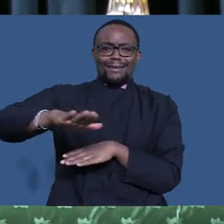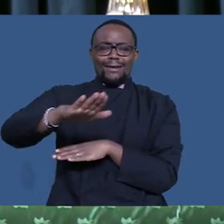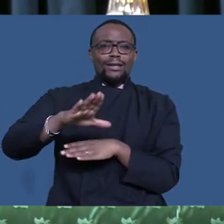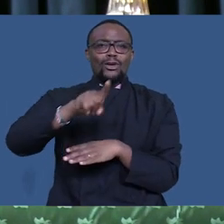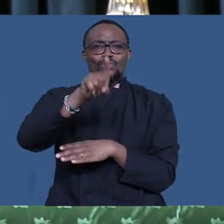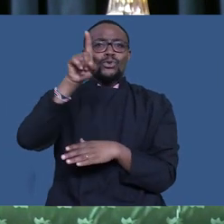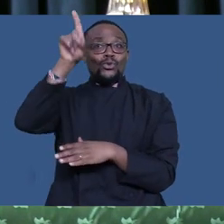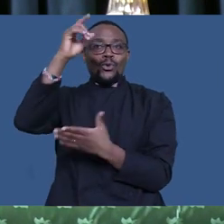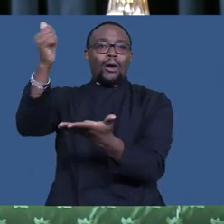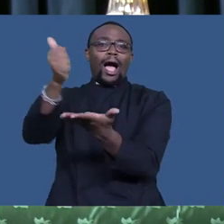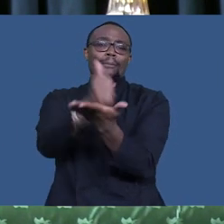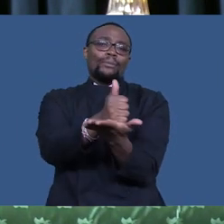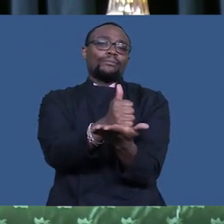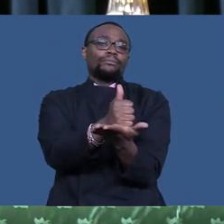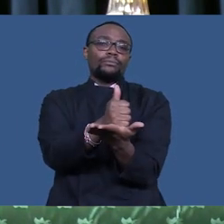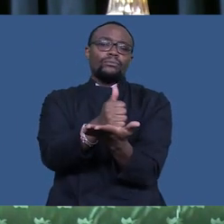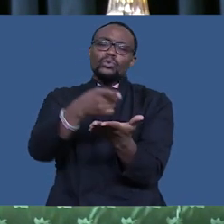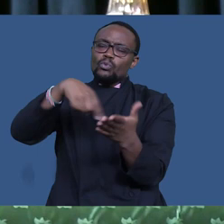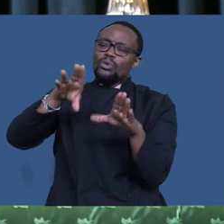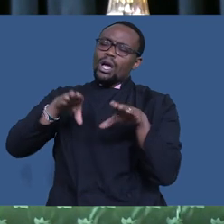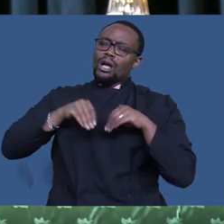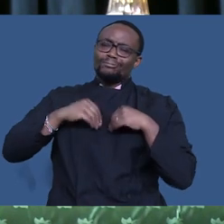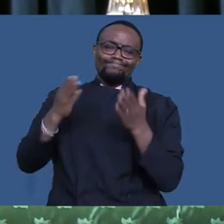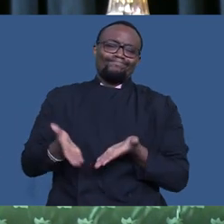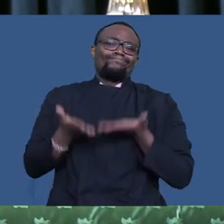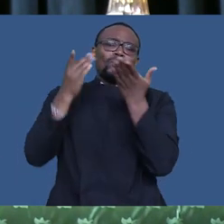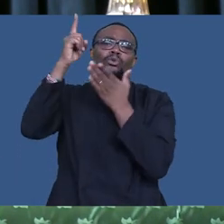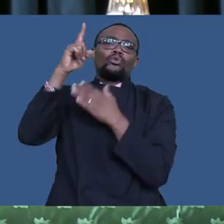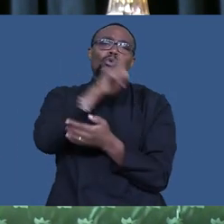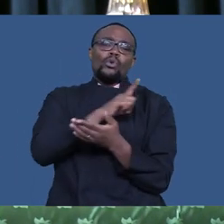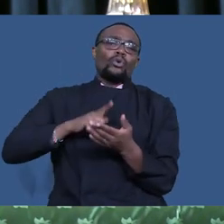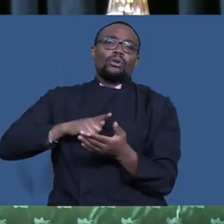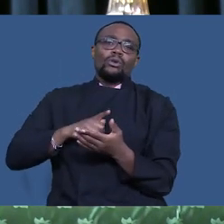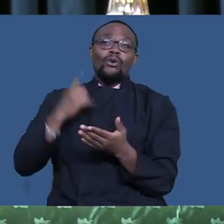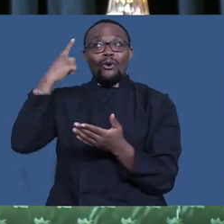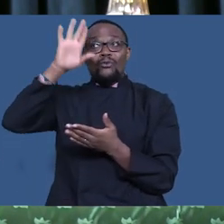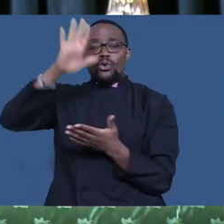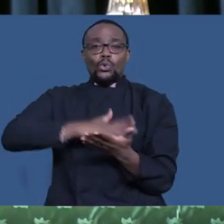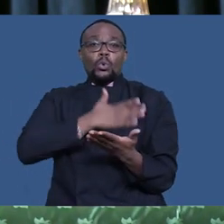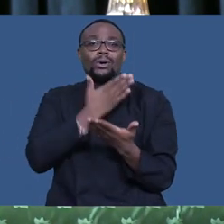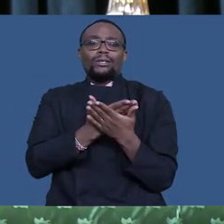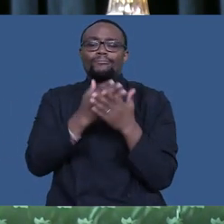influence. So we submit to you, our God and our Father, and we pray for your grace and for